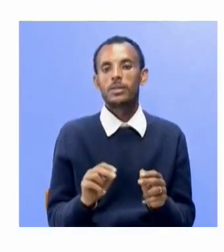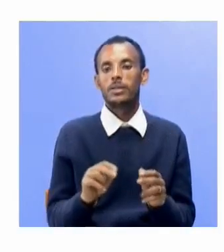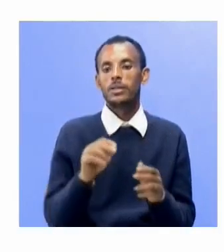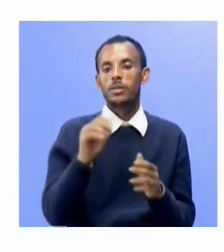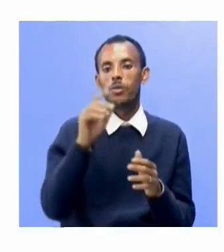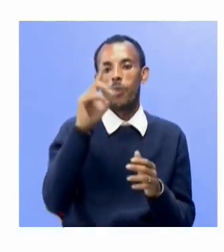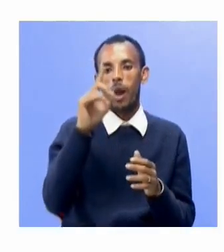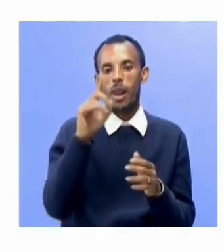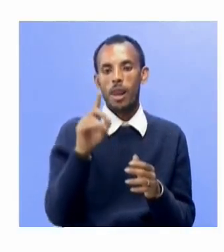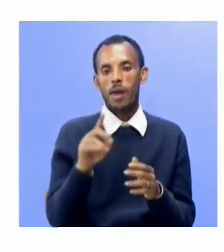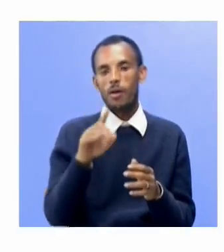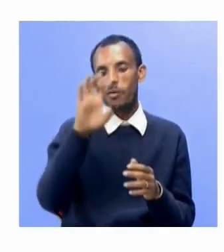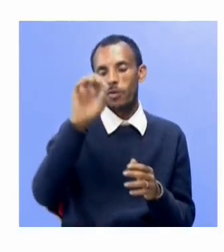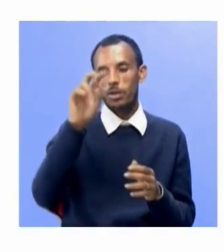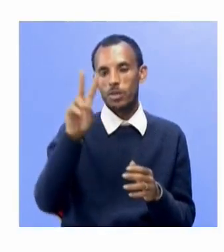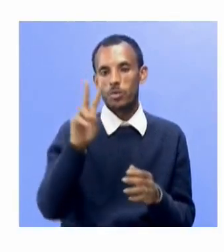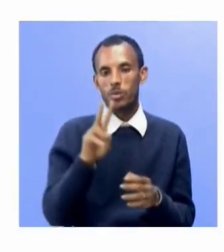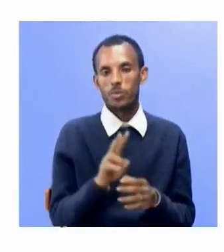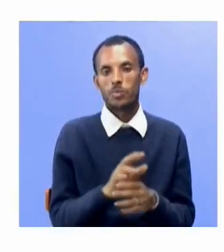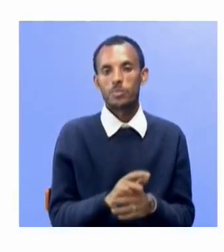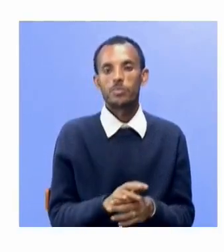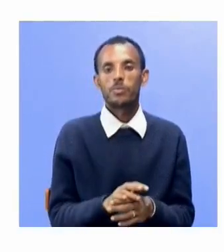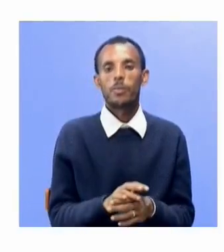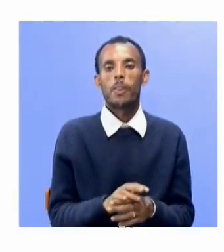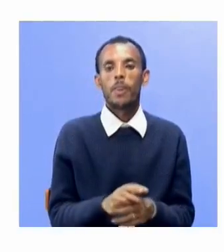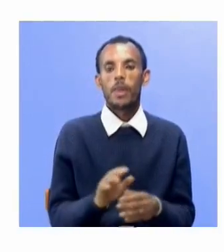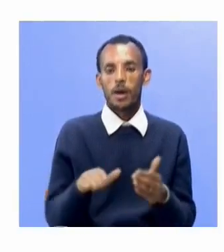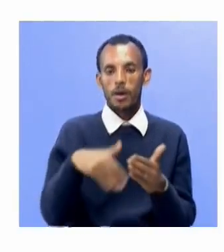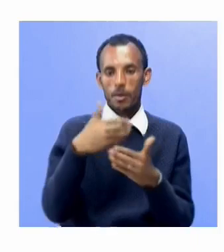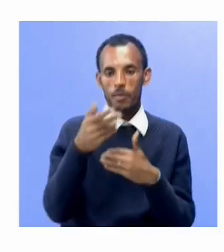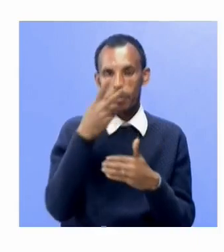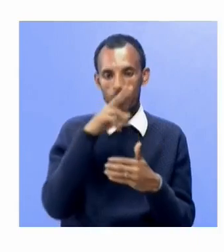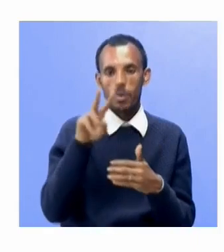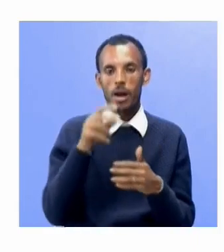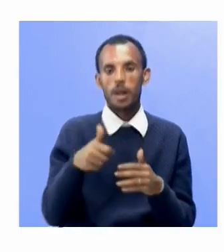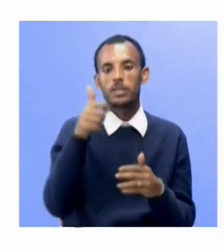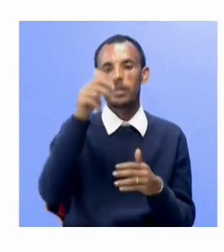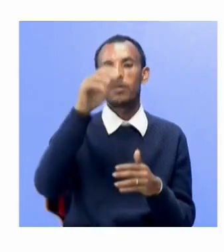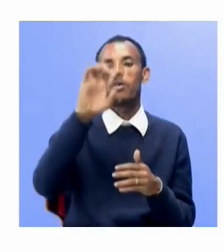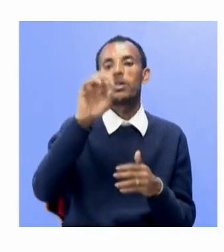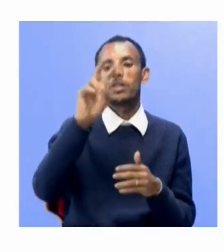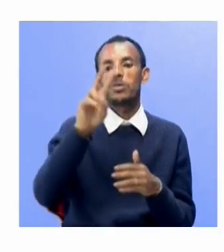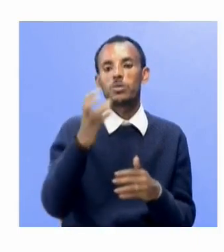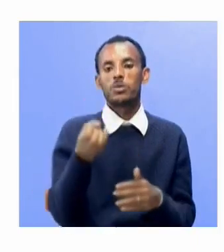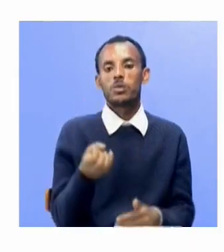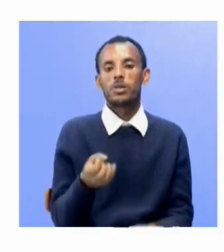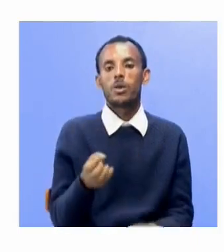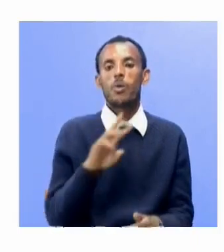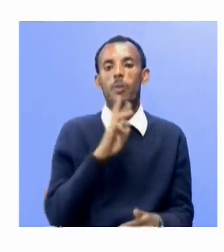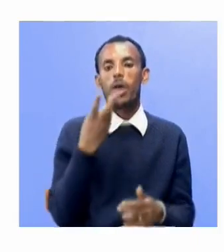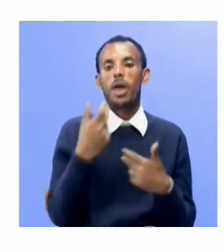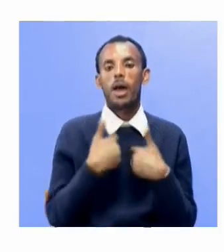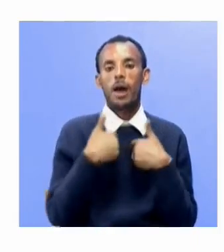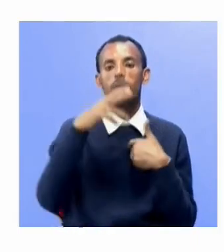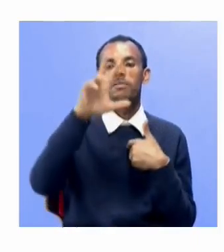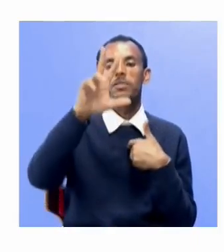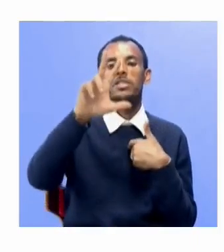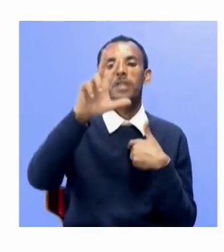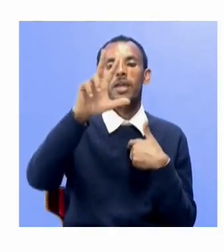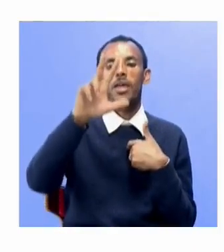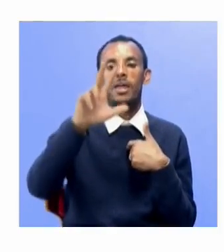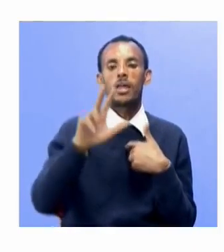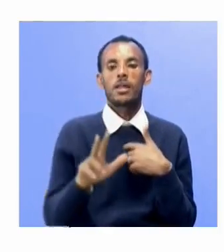1, 42. Okay, here we have another 42. Therefore, we have 3